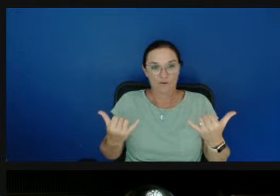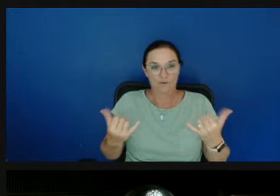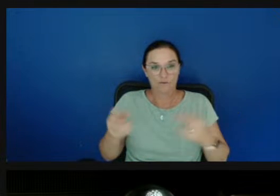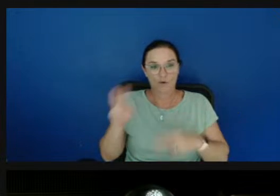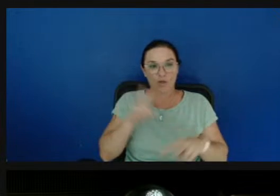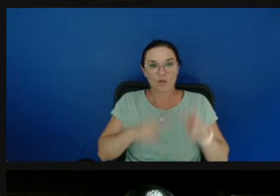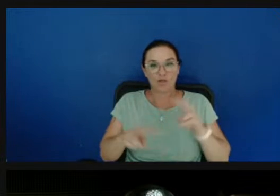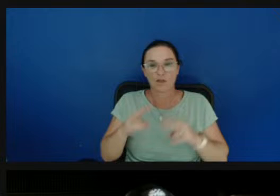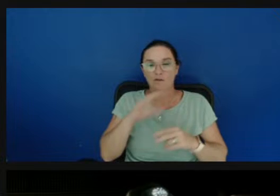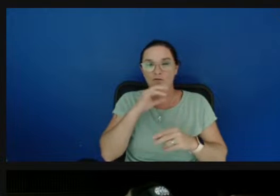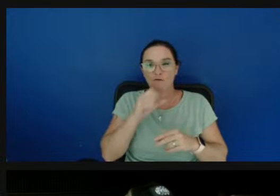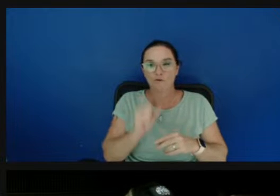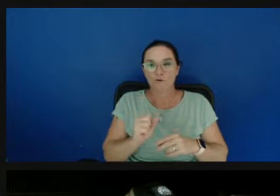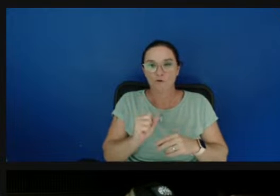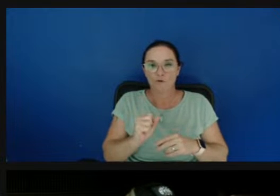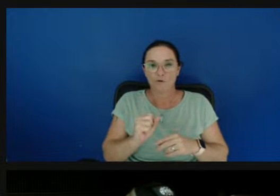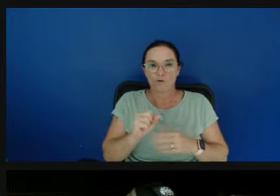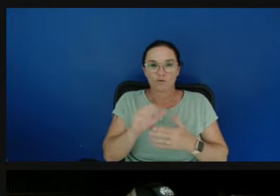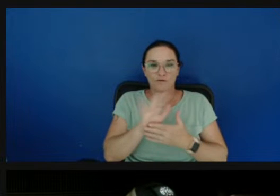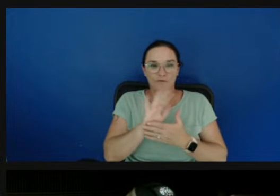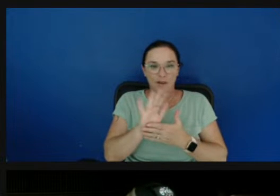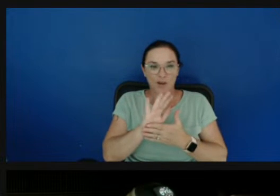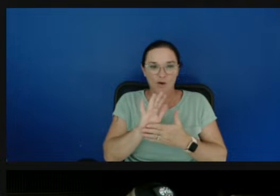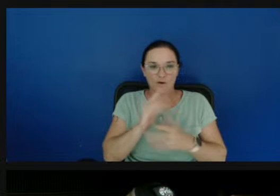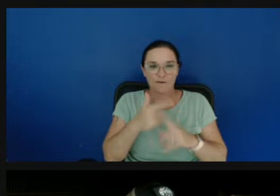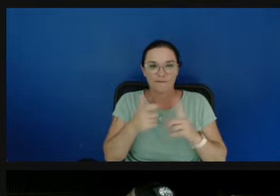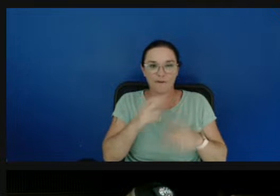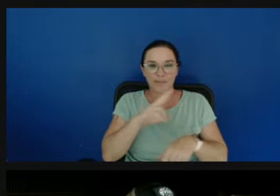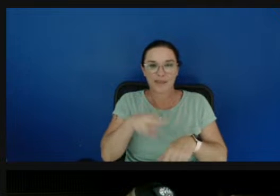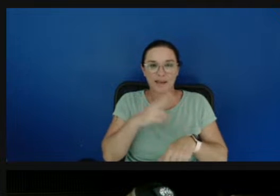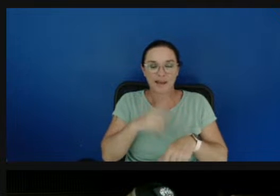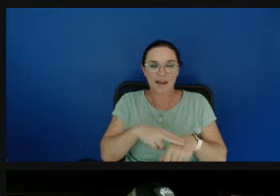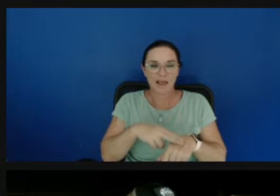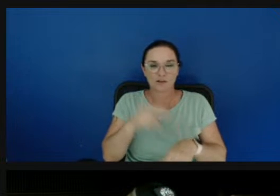footage here, and this is from the National Archives.